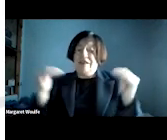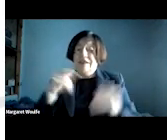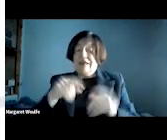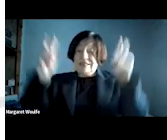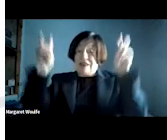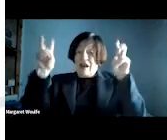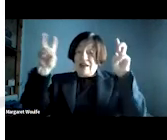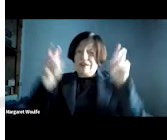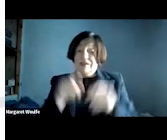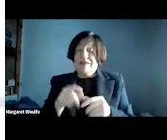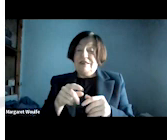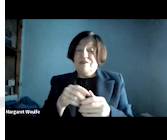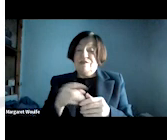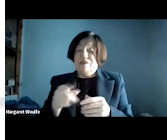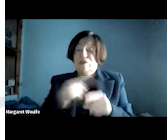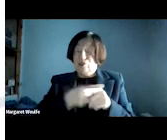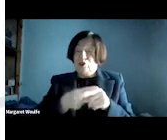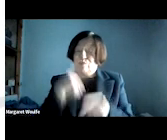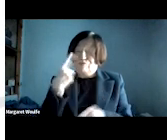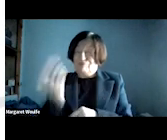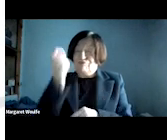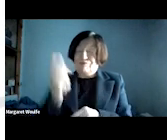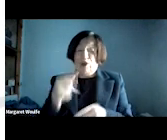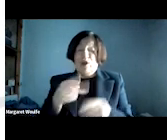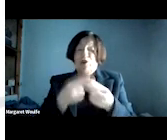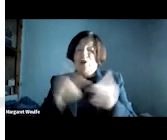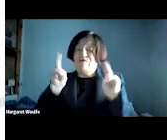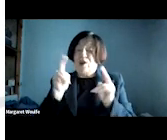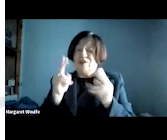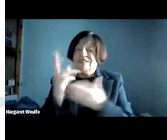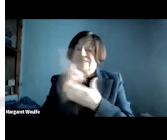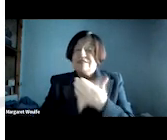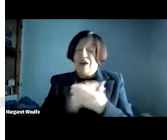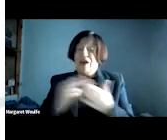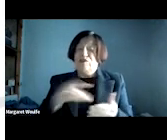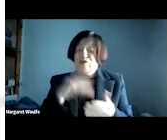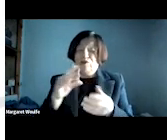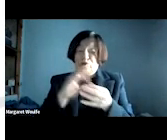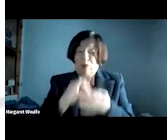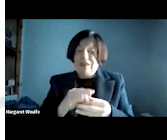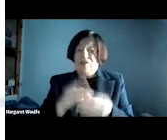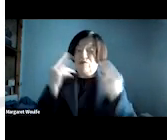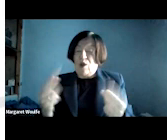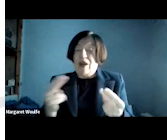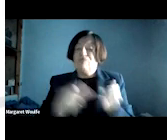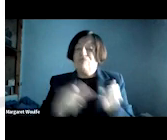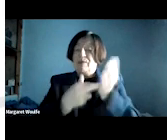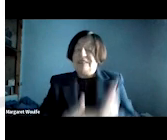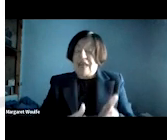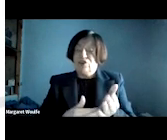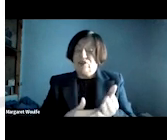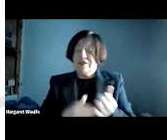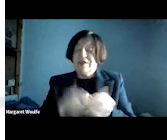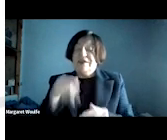title, it's quite short and snappy: Universal Design Dwellings Requirements and Recommendations. And I suppose critically,